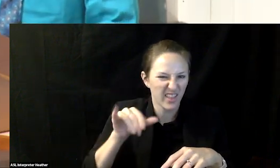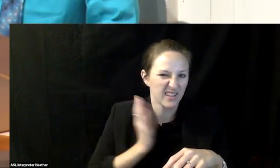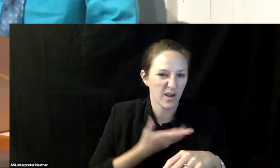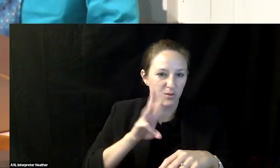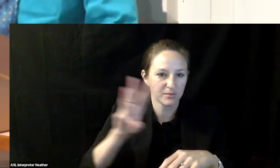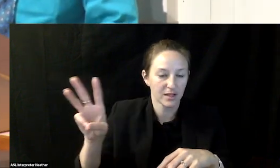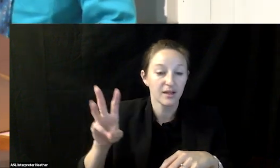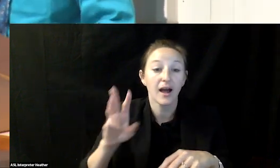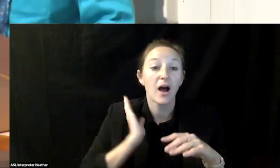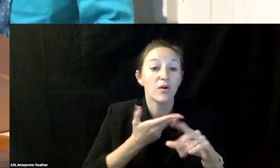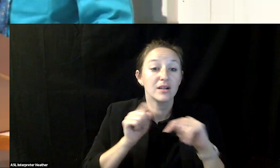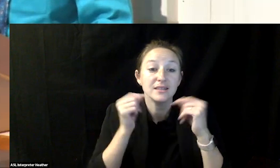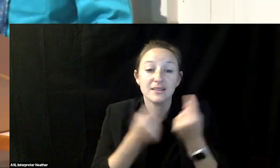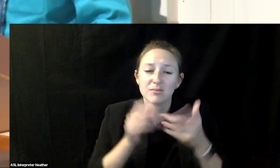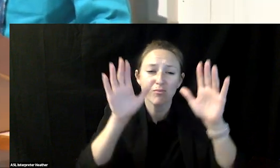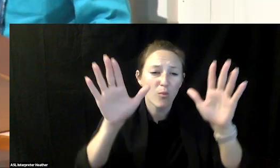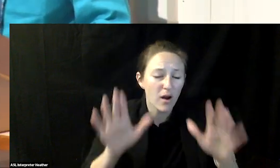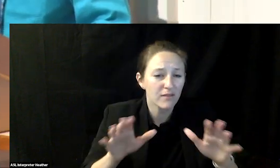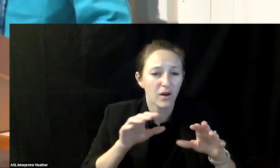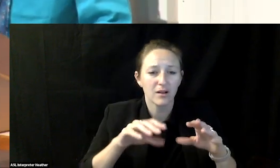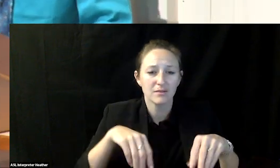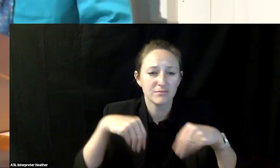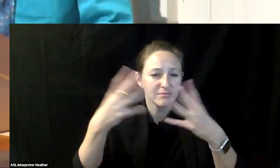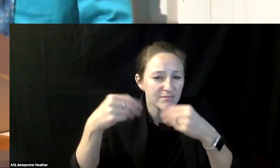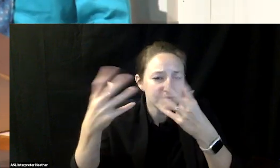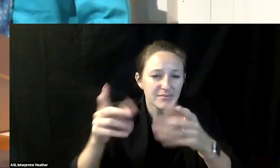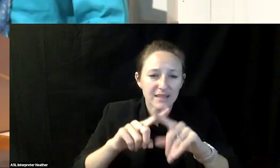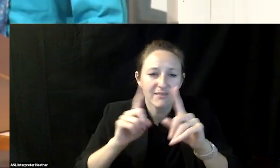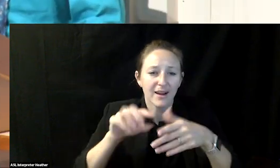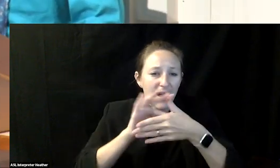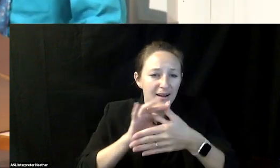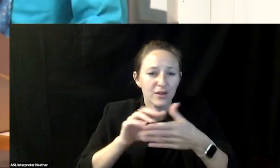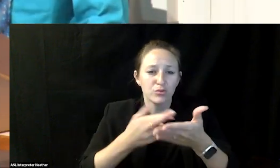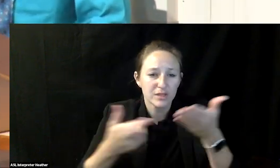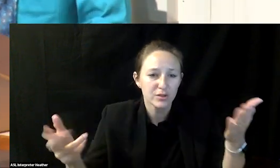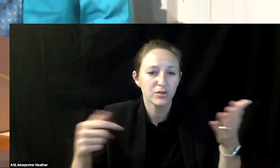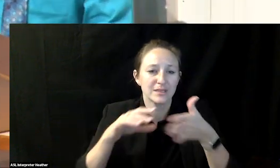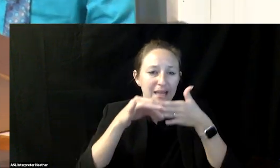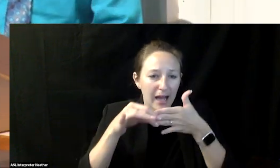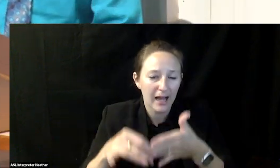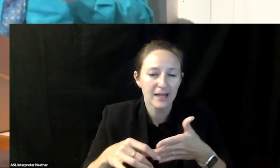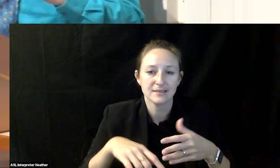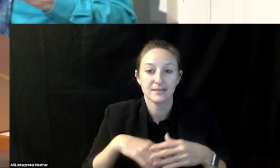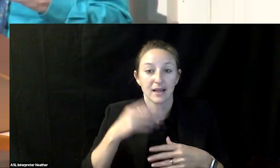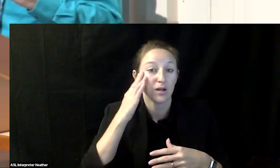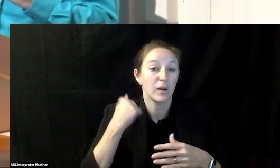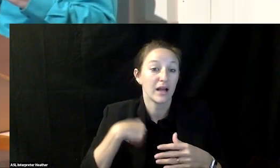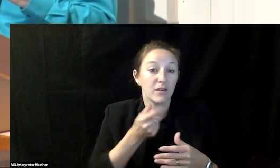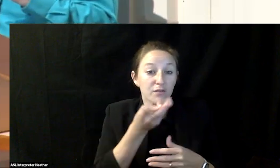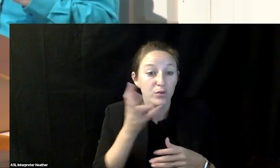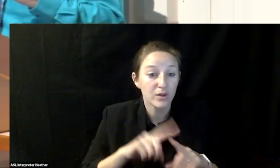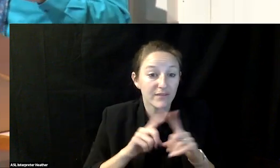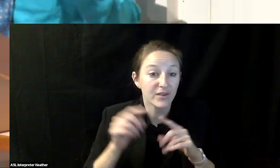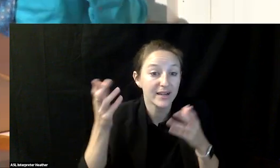of constantly updating content, resources, guides. I know we have a few guests from outside the